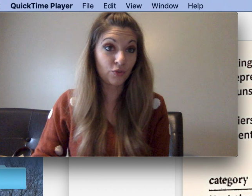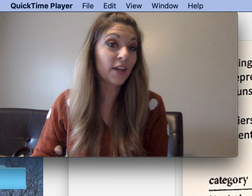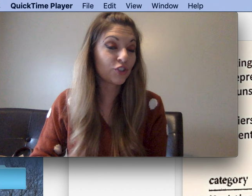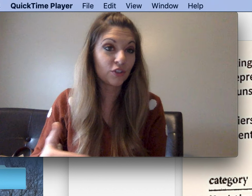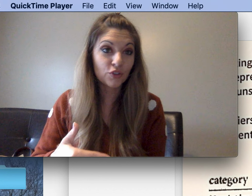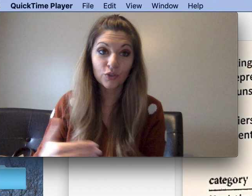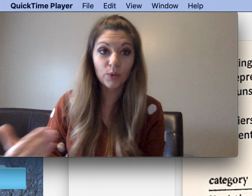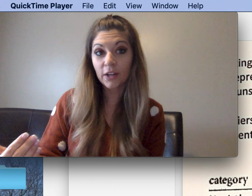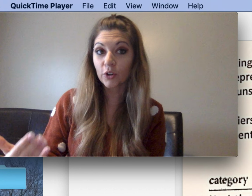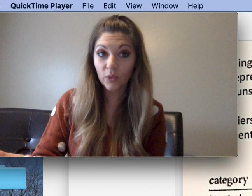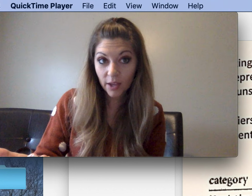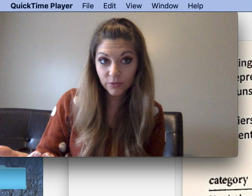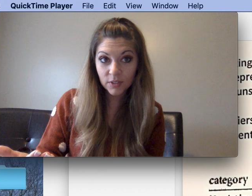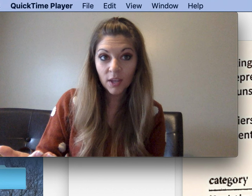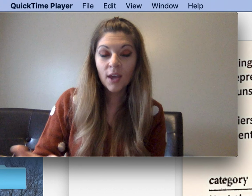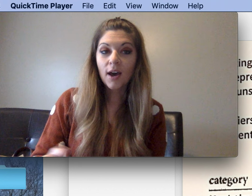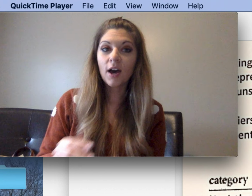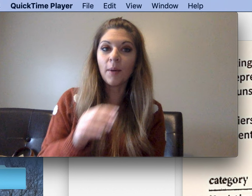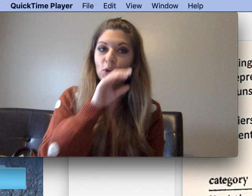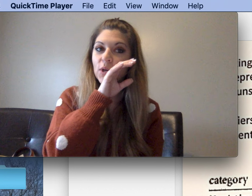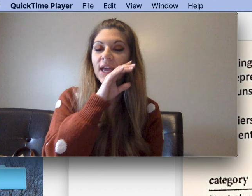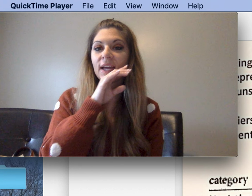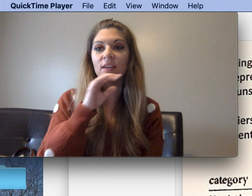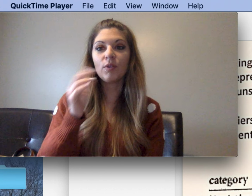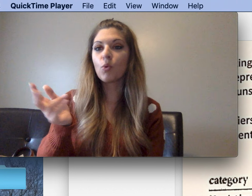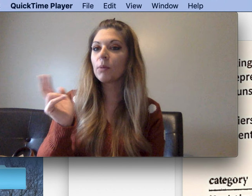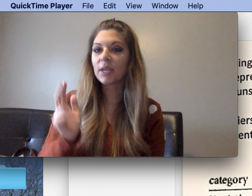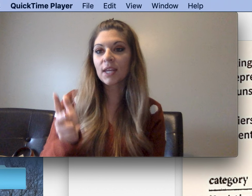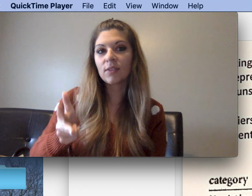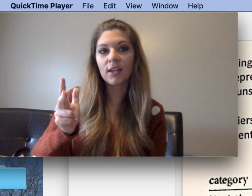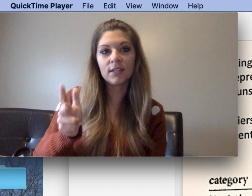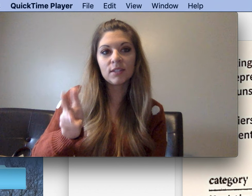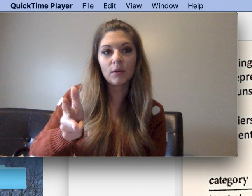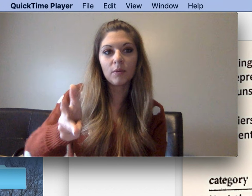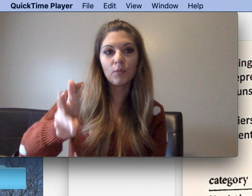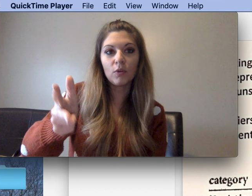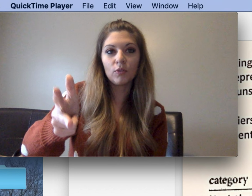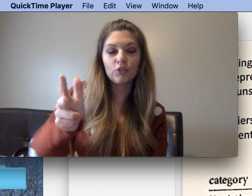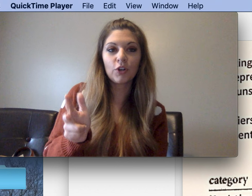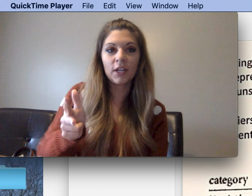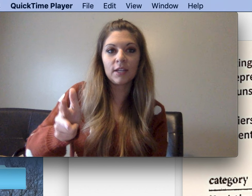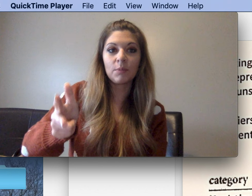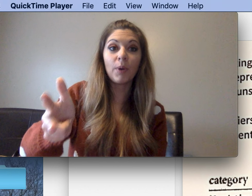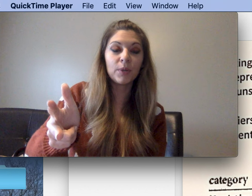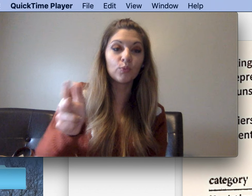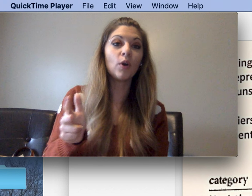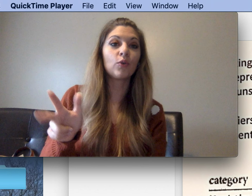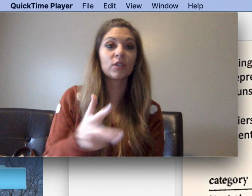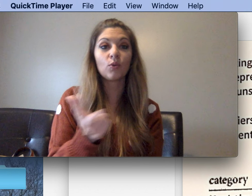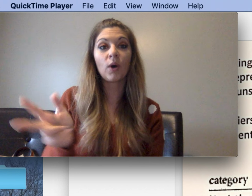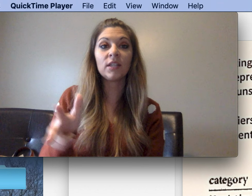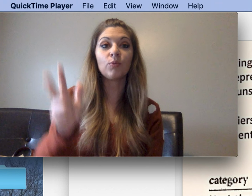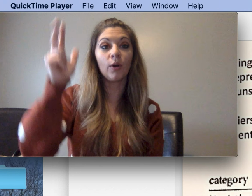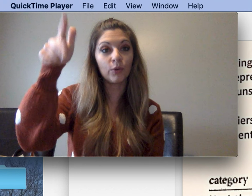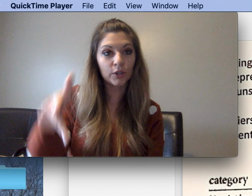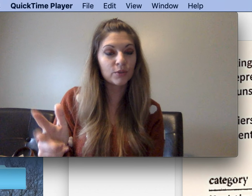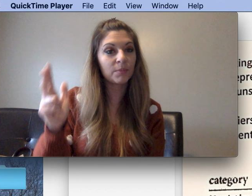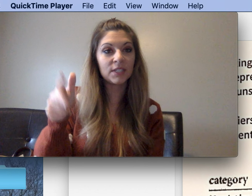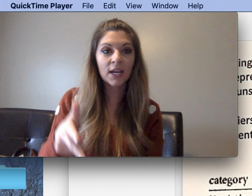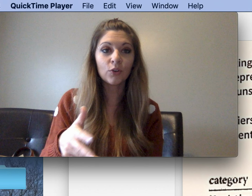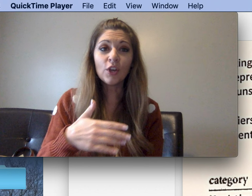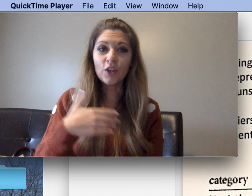adds direction to the right or left. You can add even more meaning that it's a bumpy road, or it's a windy road,